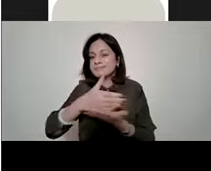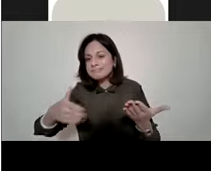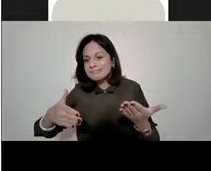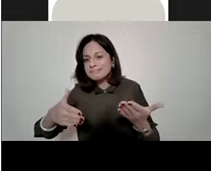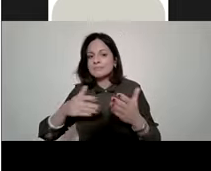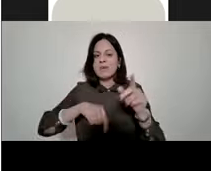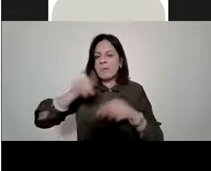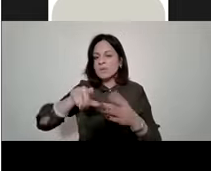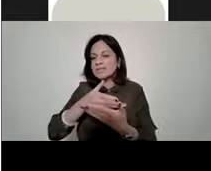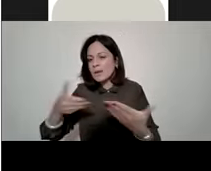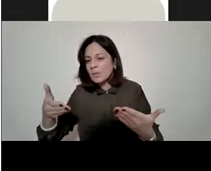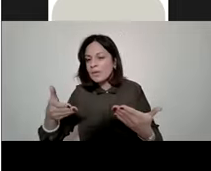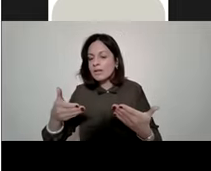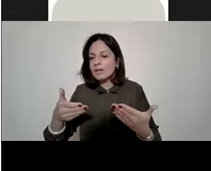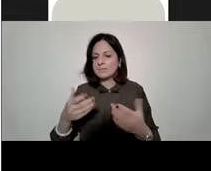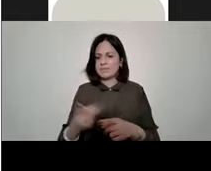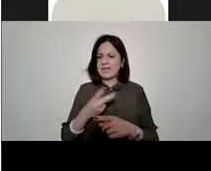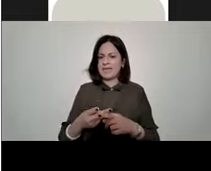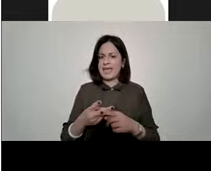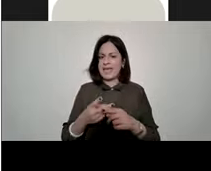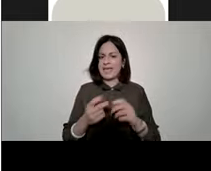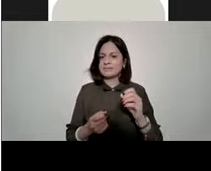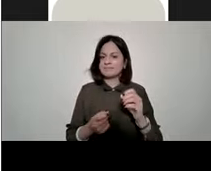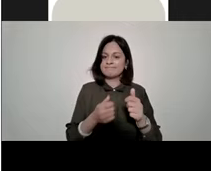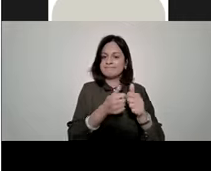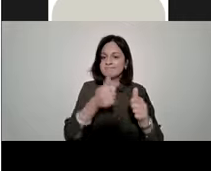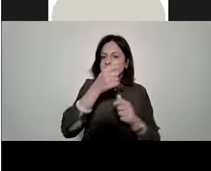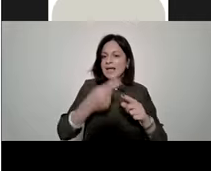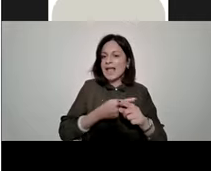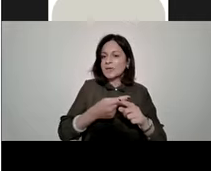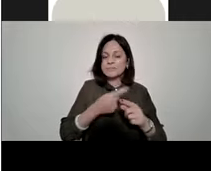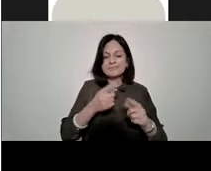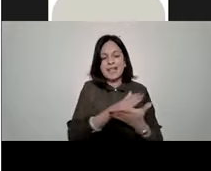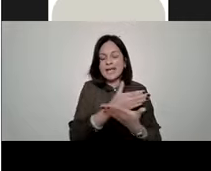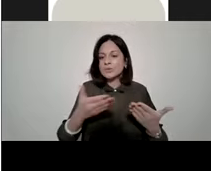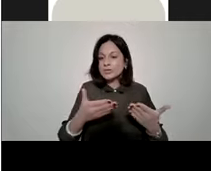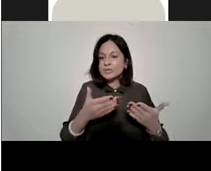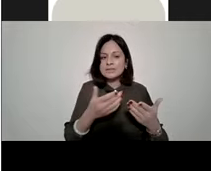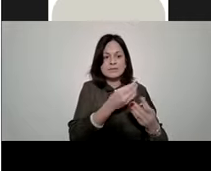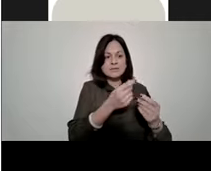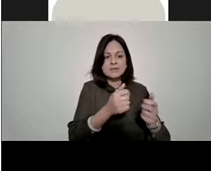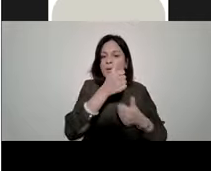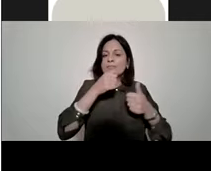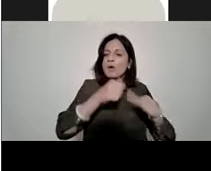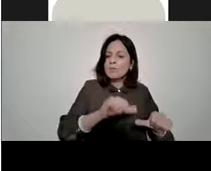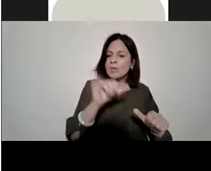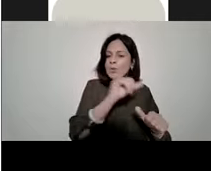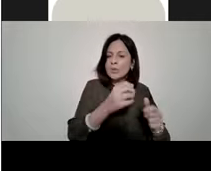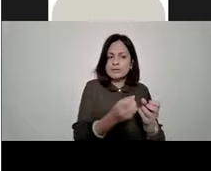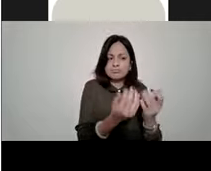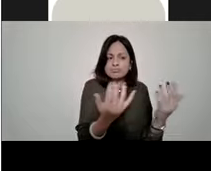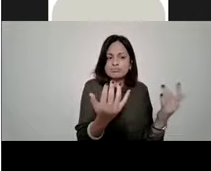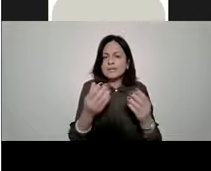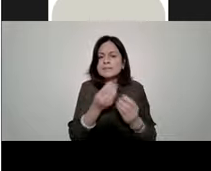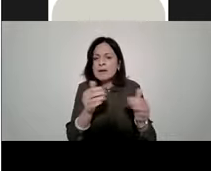multilingualism. Again, the big languages are there, fewer of the smaller languages, and not